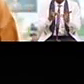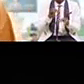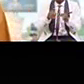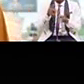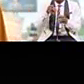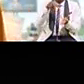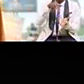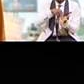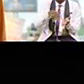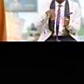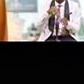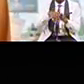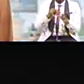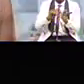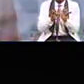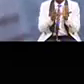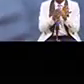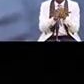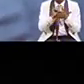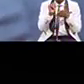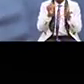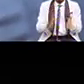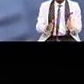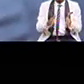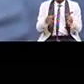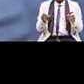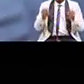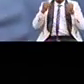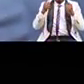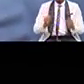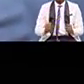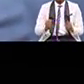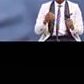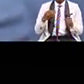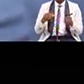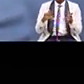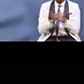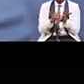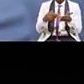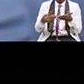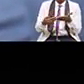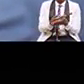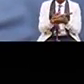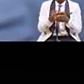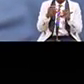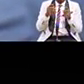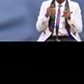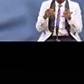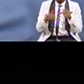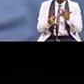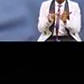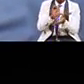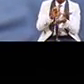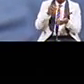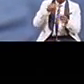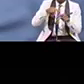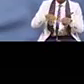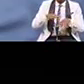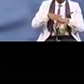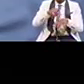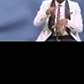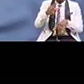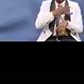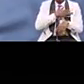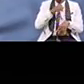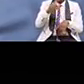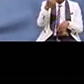of the believer and the strength of that new convert depends on you and you alone. And you are